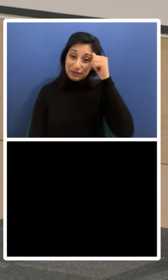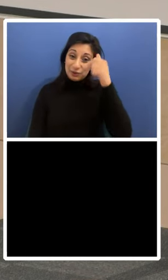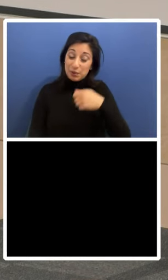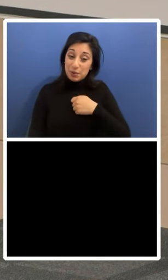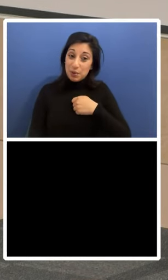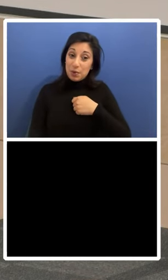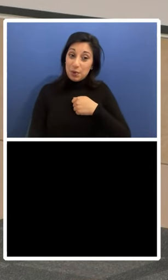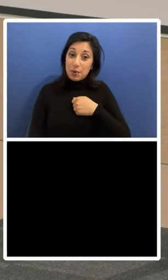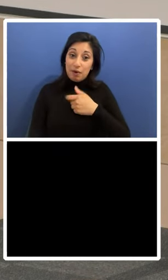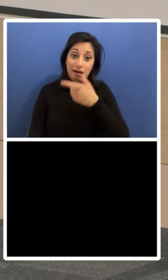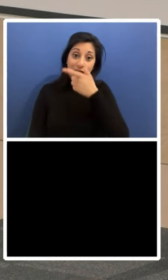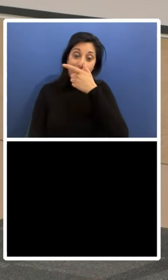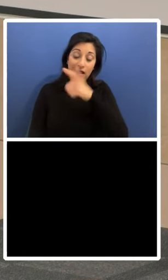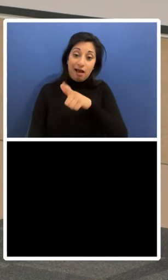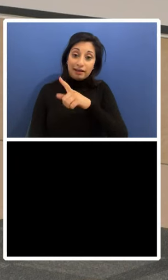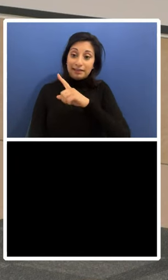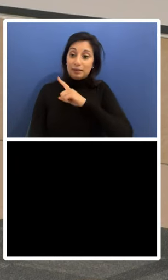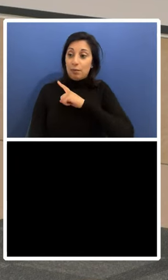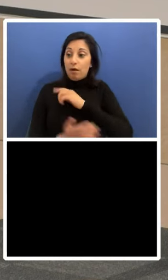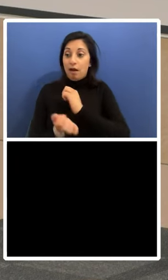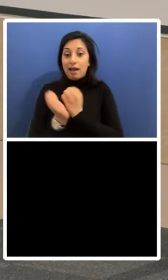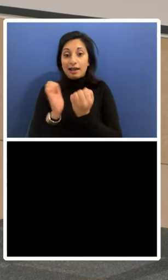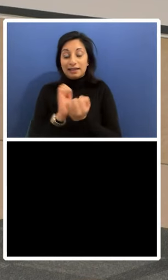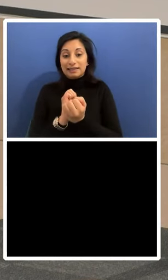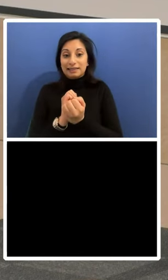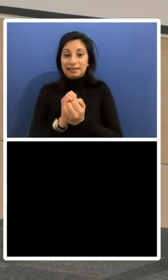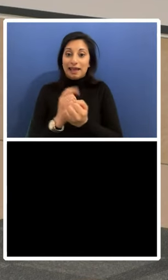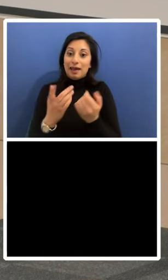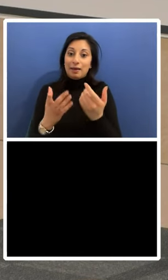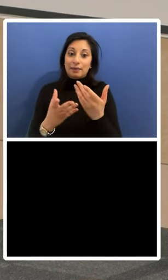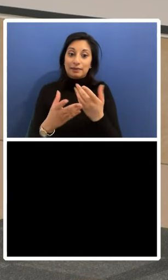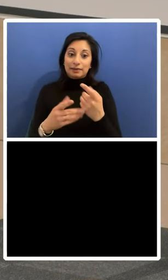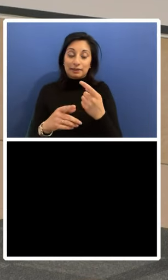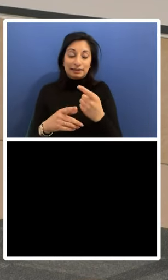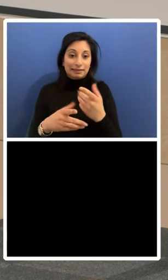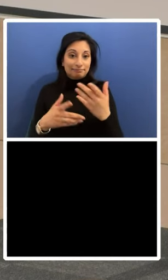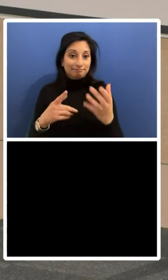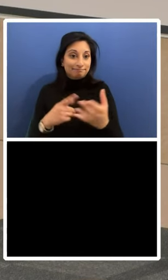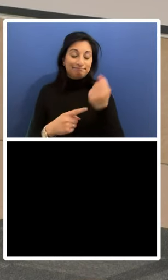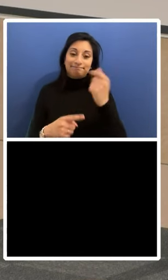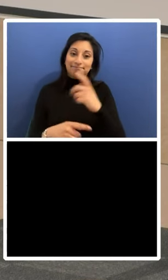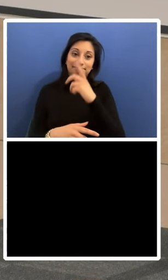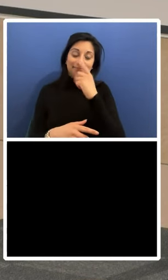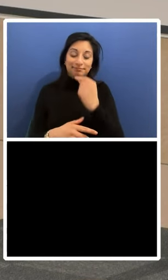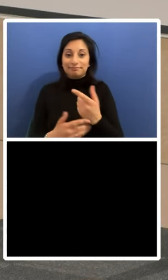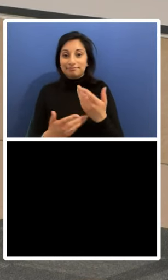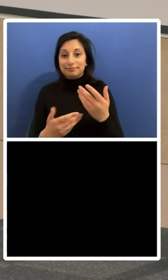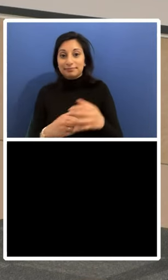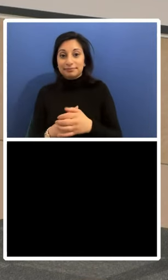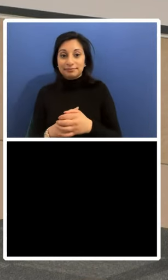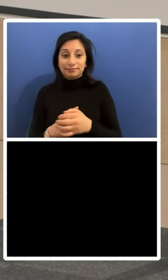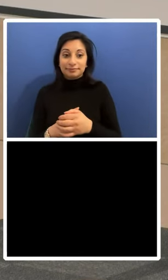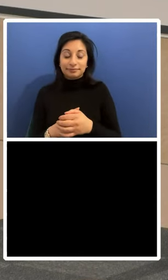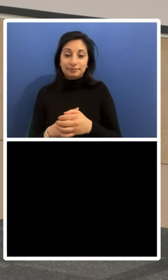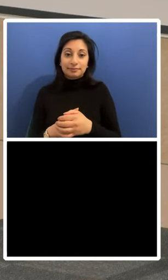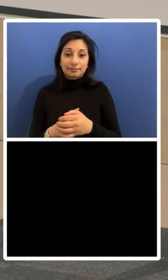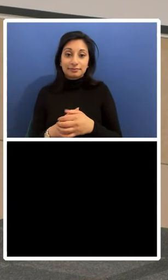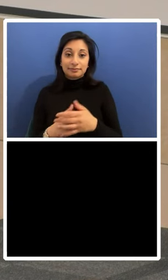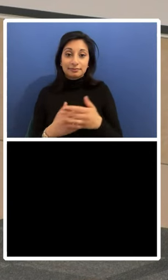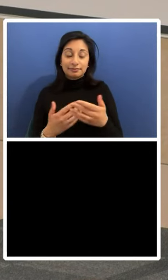has a natural aptitude for exams, and other people don't have that. And I sort of relied on the fortunate thing that I have that other people don't